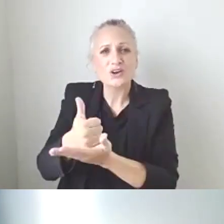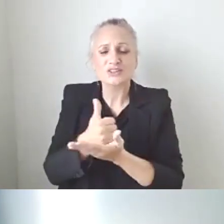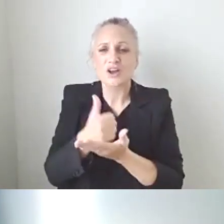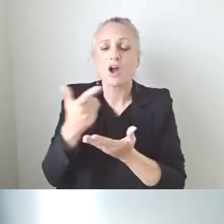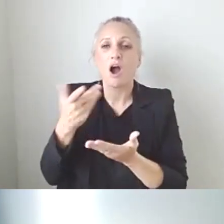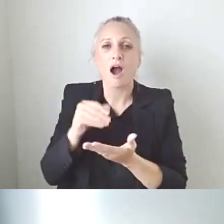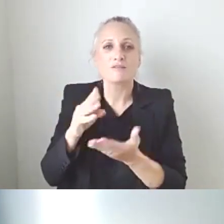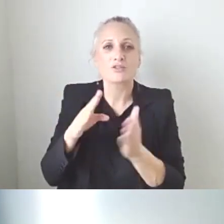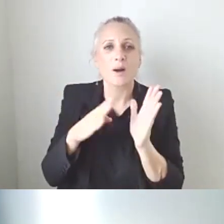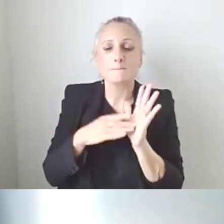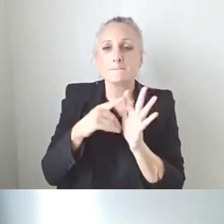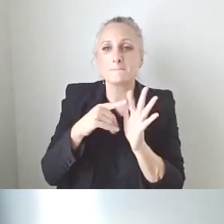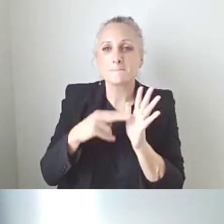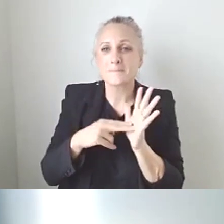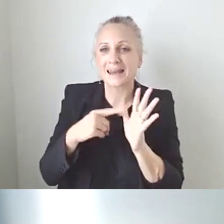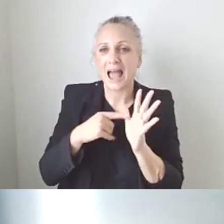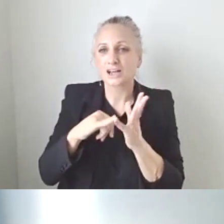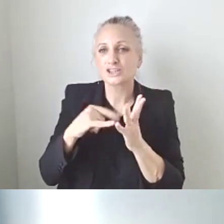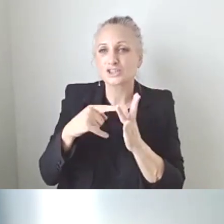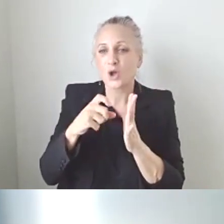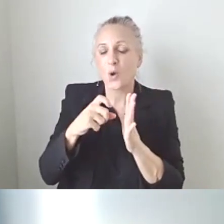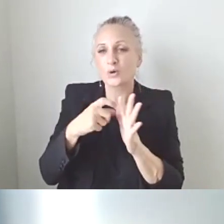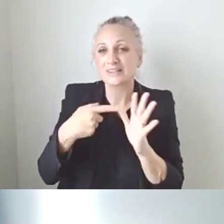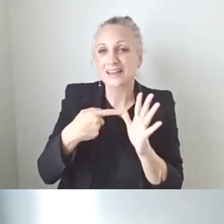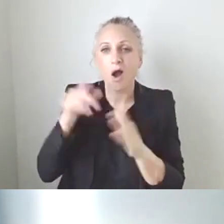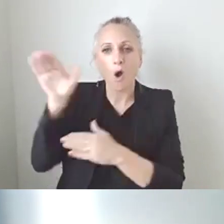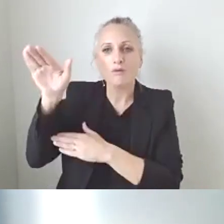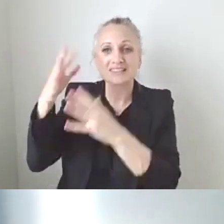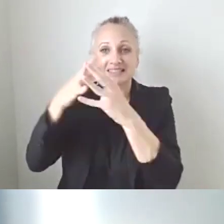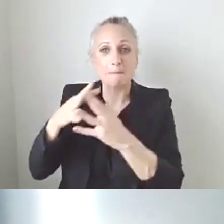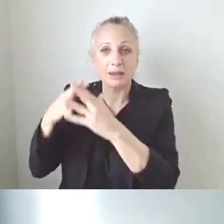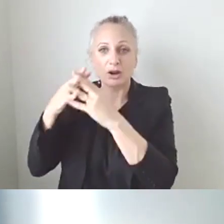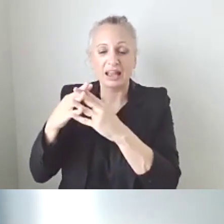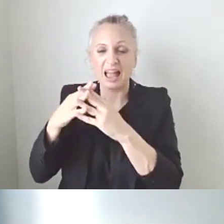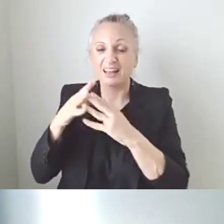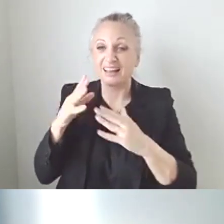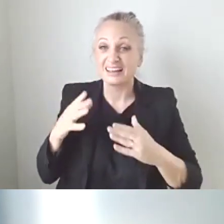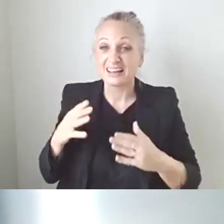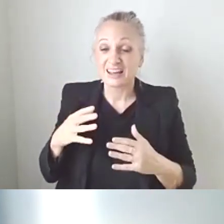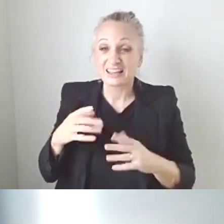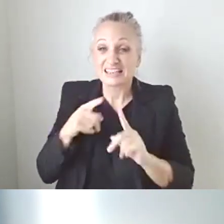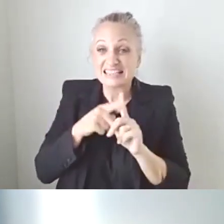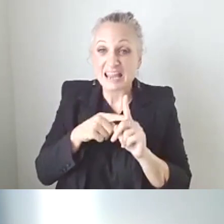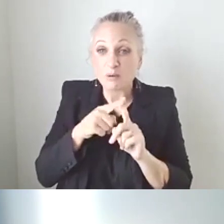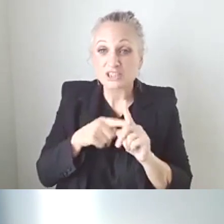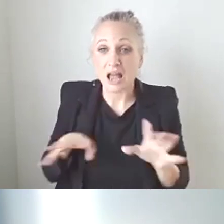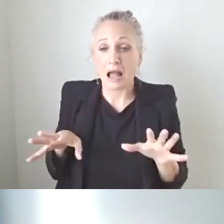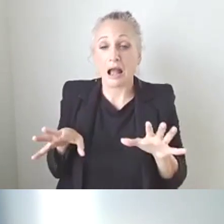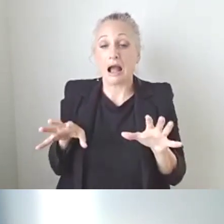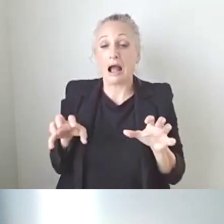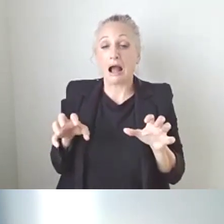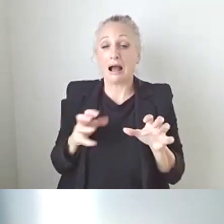Minnesota in the U.S., where you may be interested to know that it's about 15 degrees below 0 Celsius right now. So I hope you're enjoying your summer.